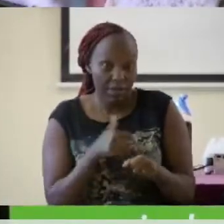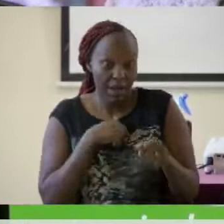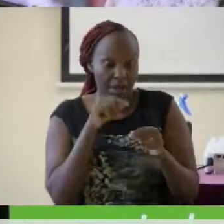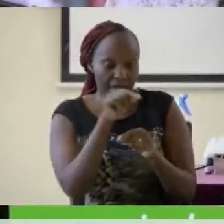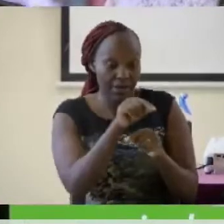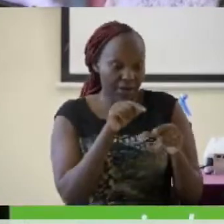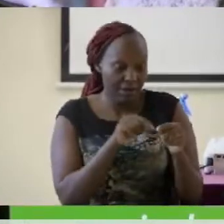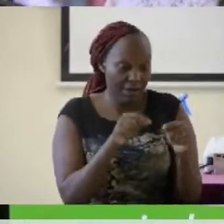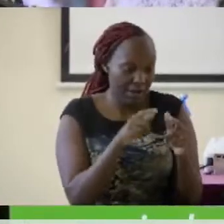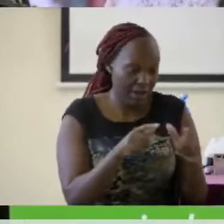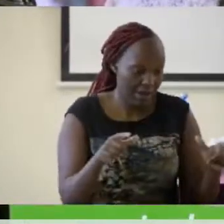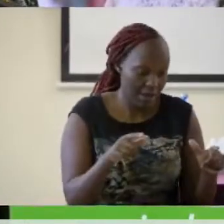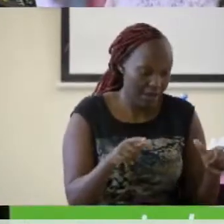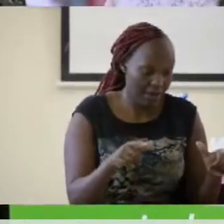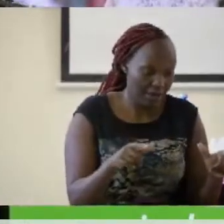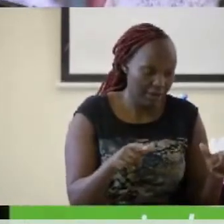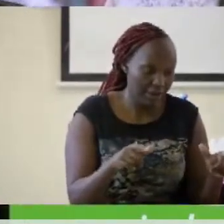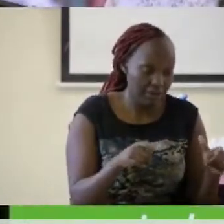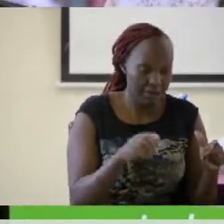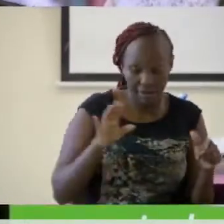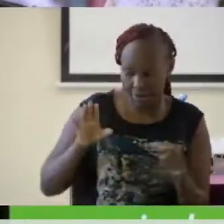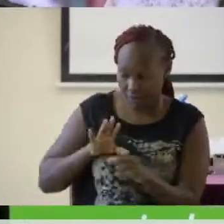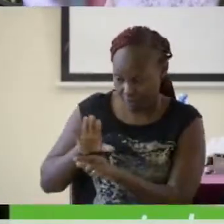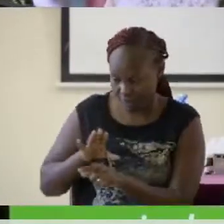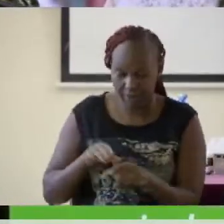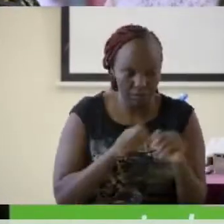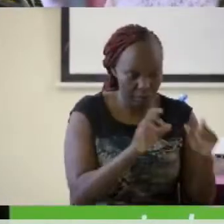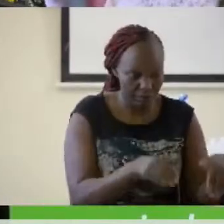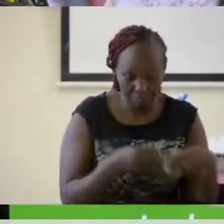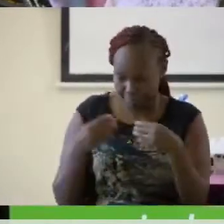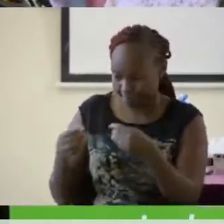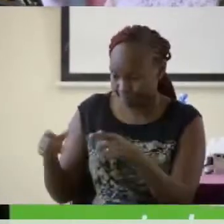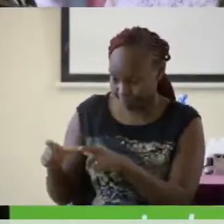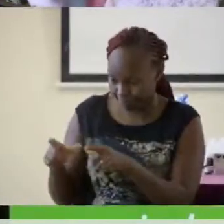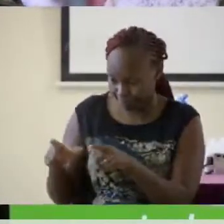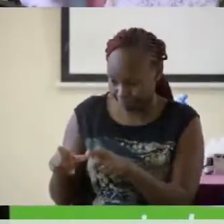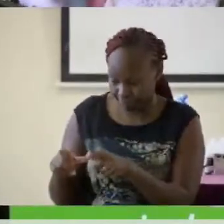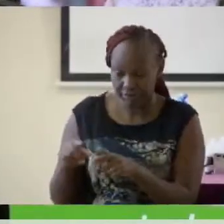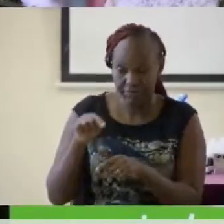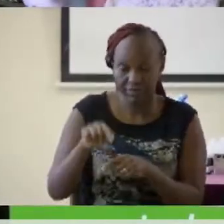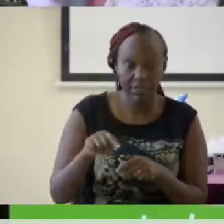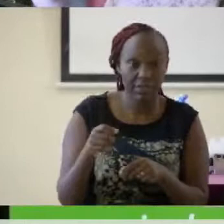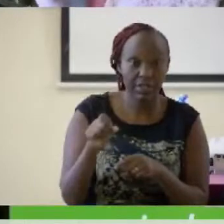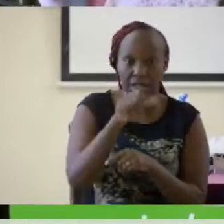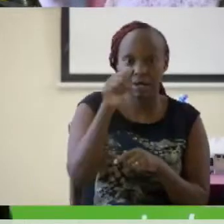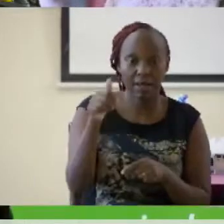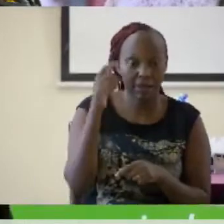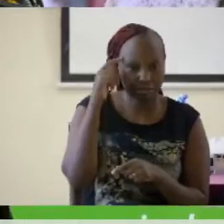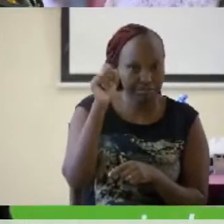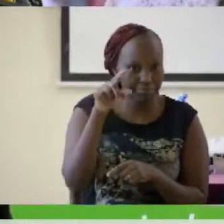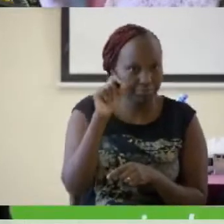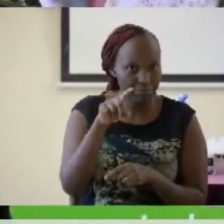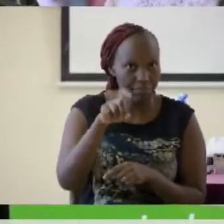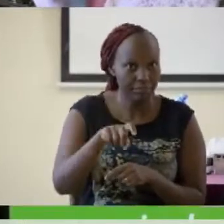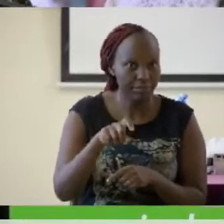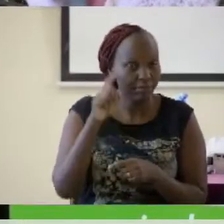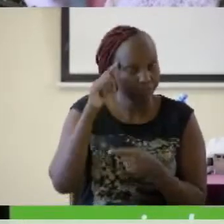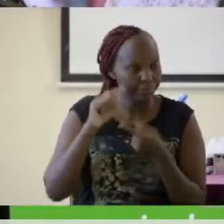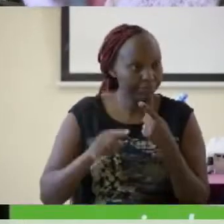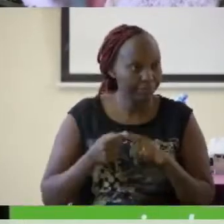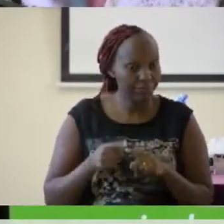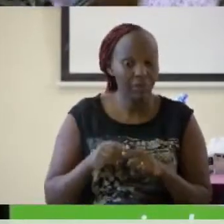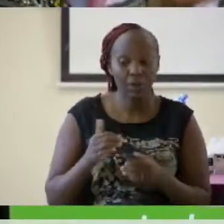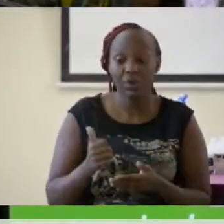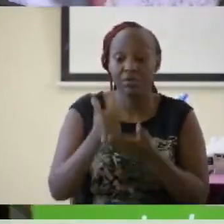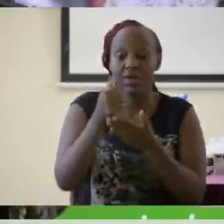of that land, if they do, that the widow will get her title? That's another headache somebody has to think through. I think we've helped one